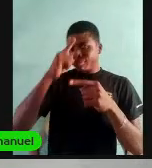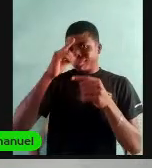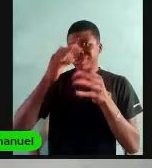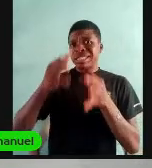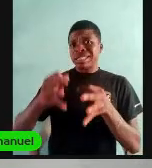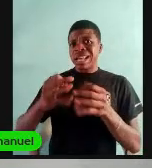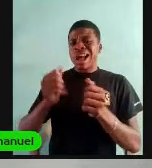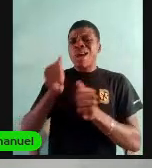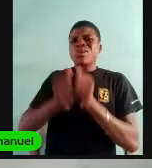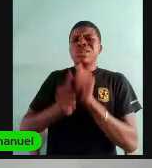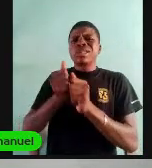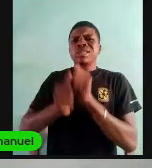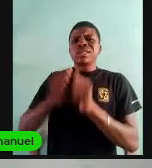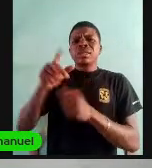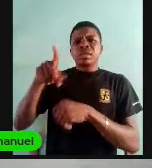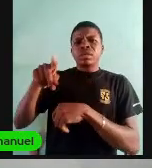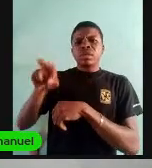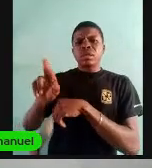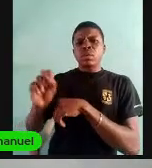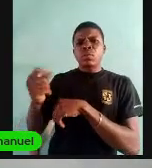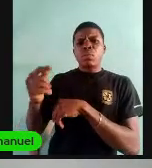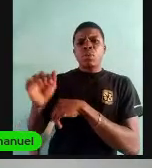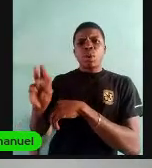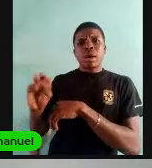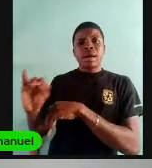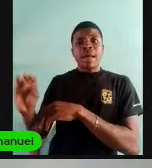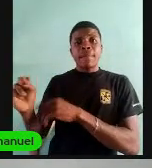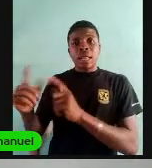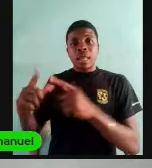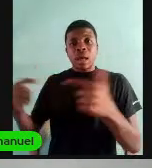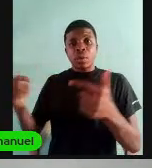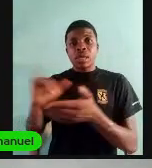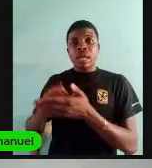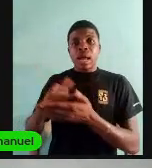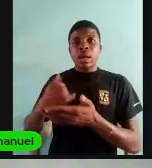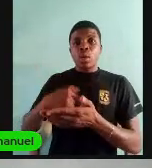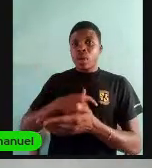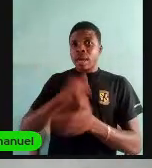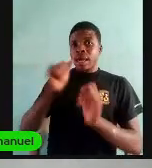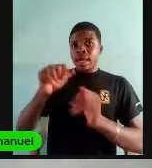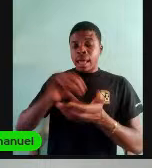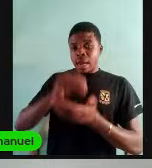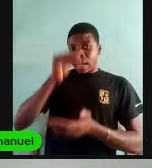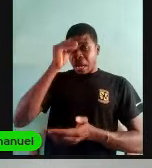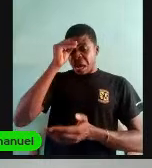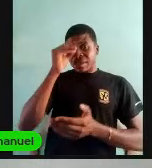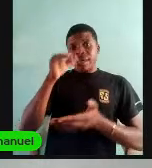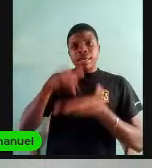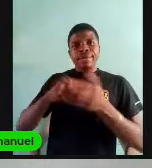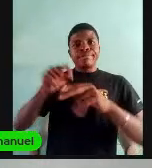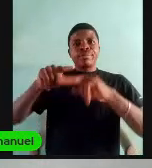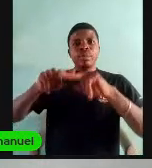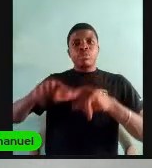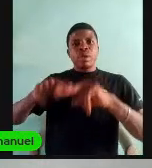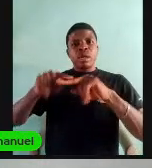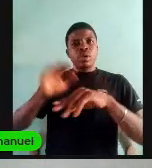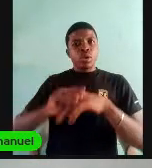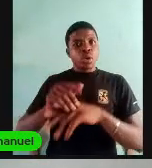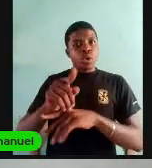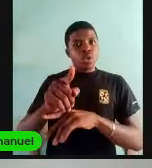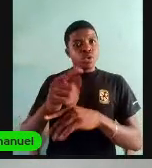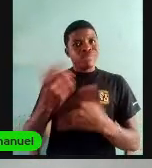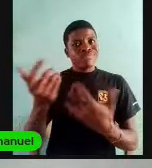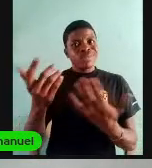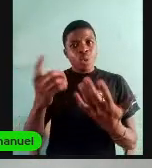Yeah. So that depends on you. What do you want? What do you specialize in? Start with beginner friendly languages like Python